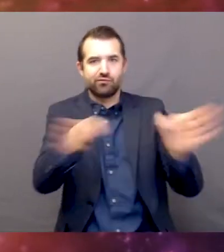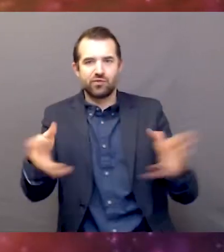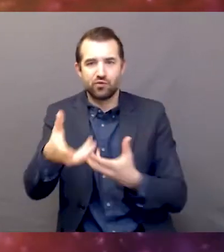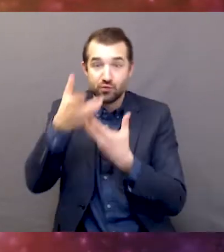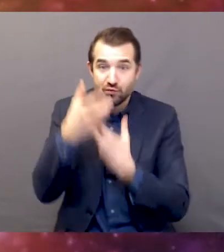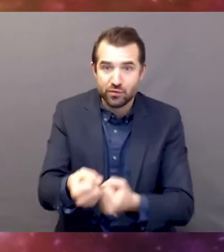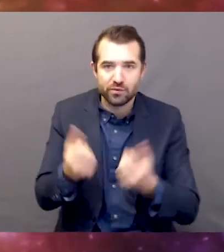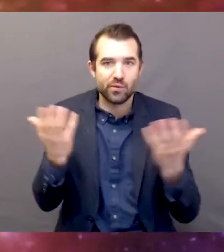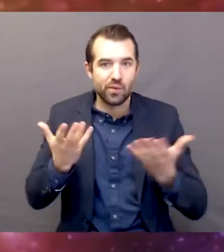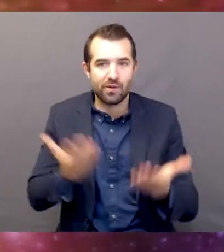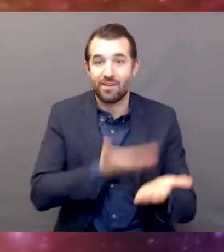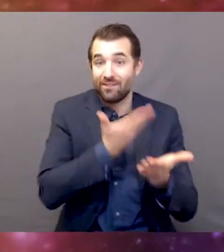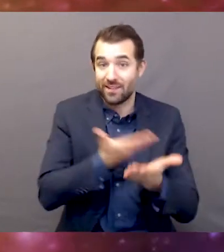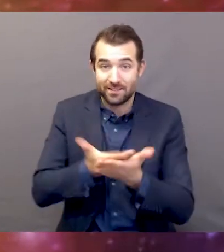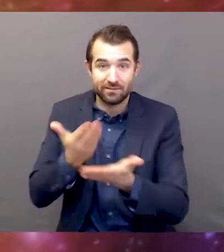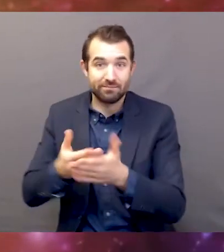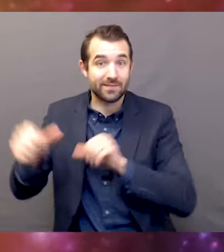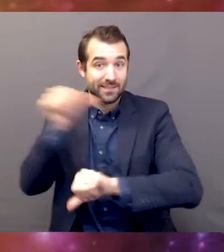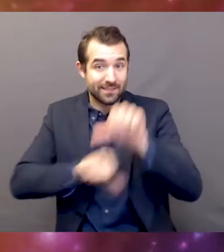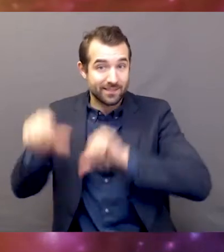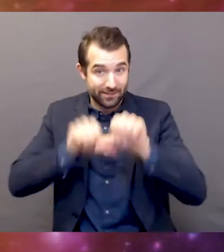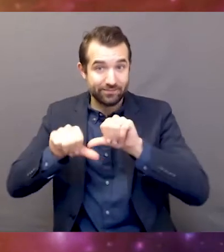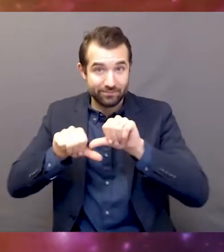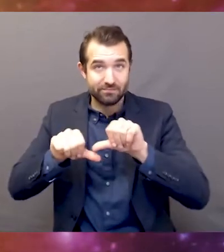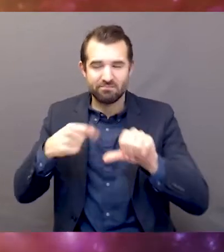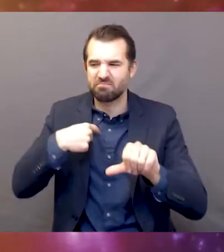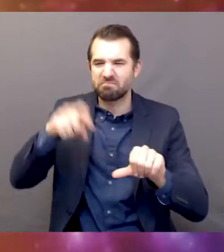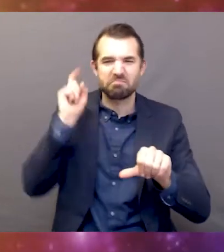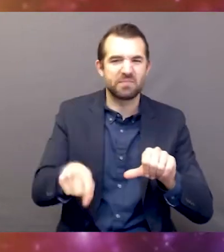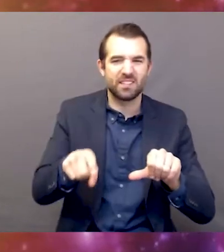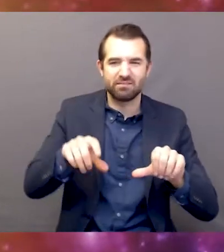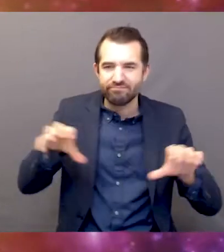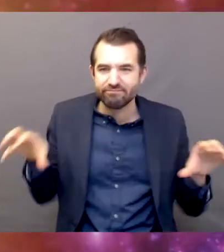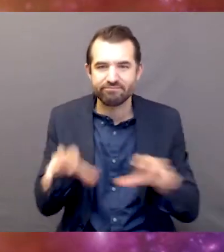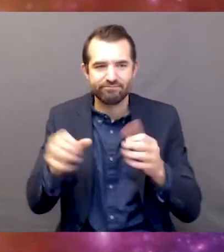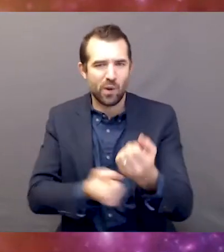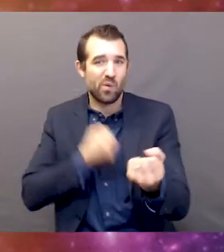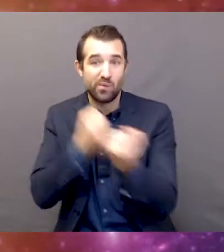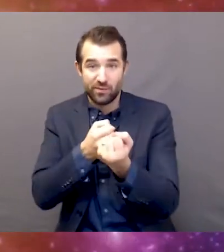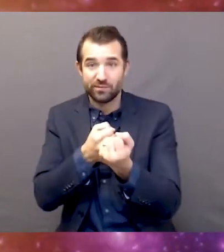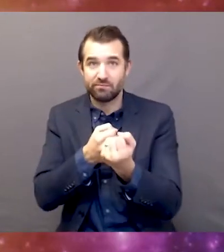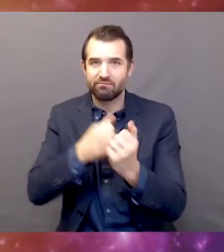facts and science. We need to champion the importance of high-quality research and scholarship.